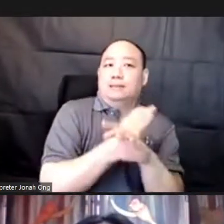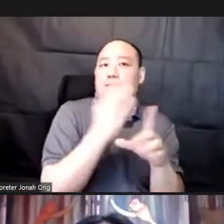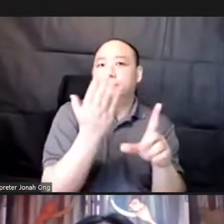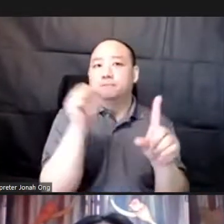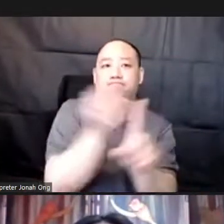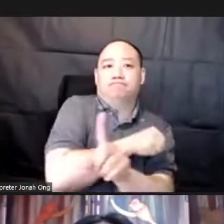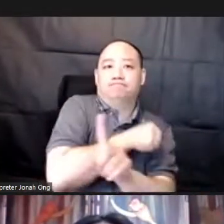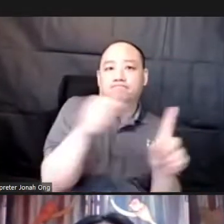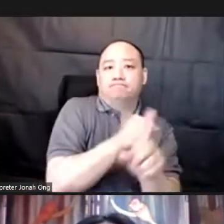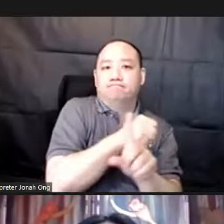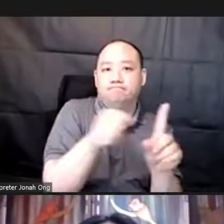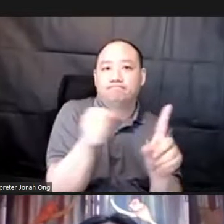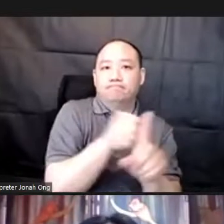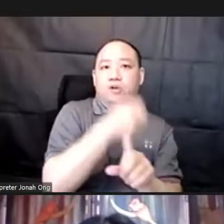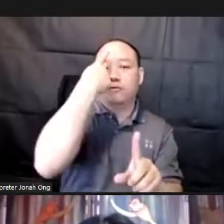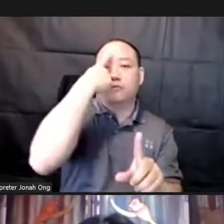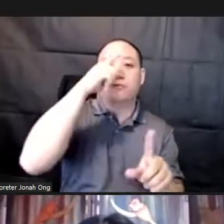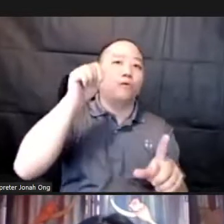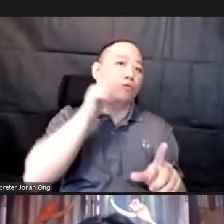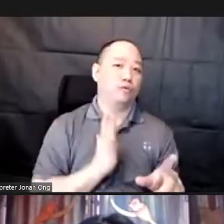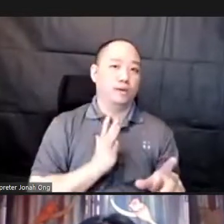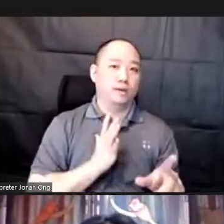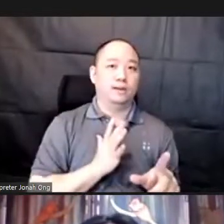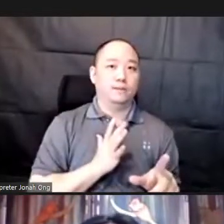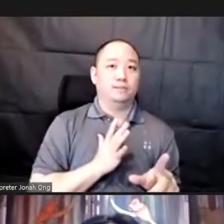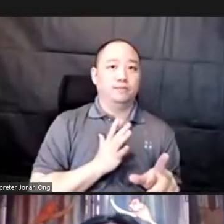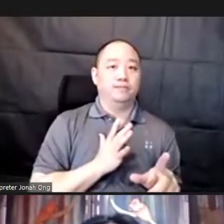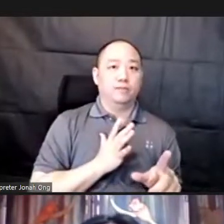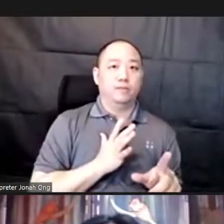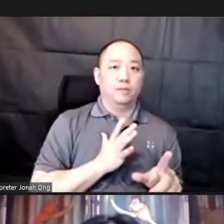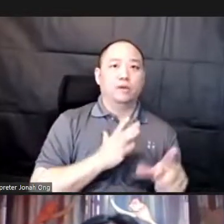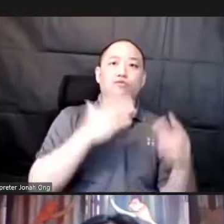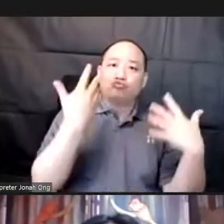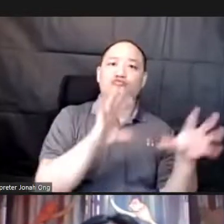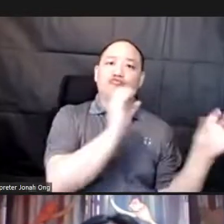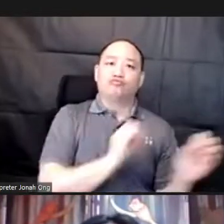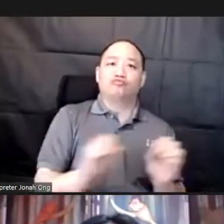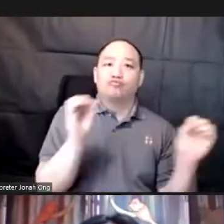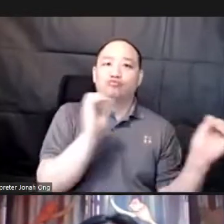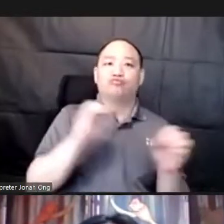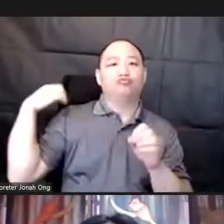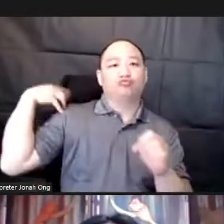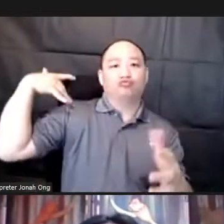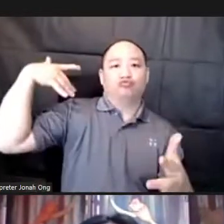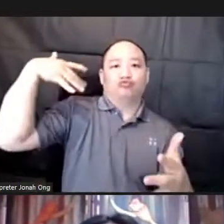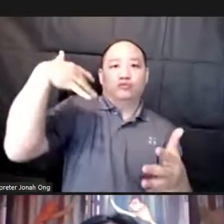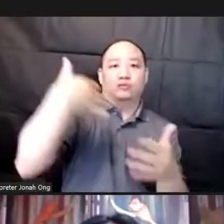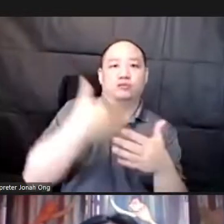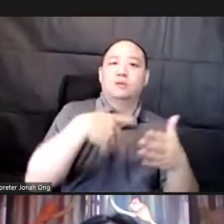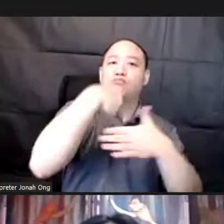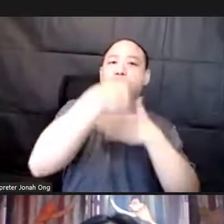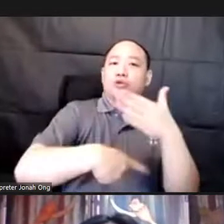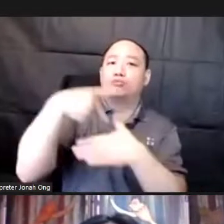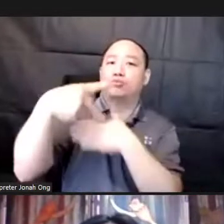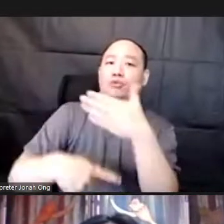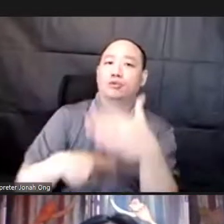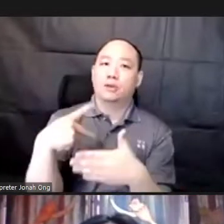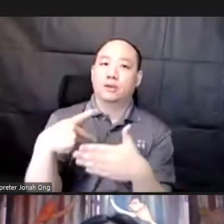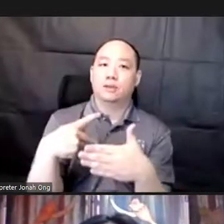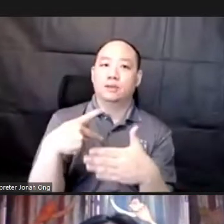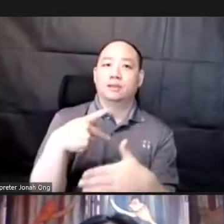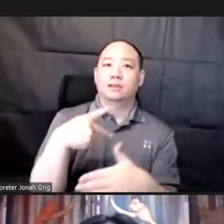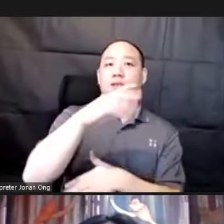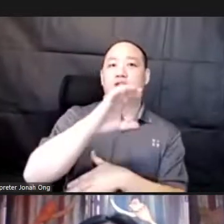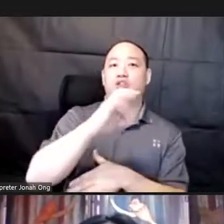against women. dearHER has organized a number of activities throughout the years. A major project by dearHER is Chakna